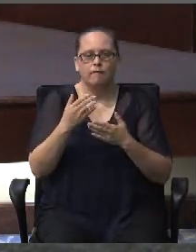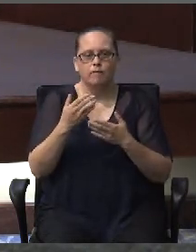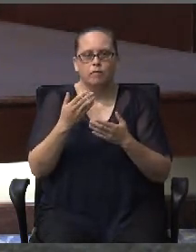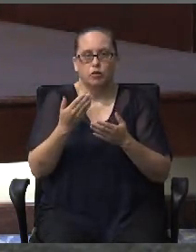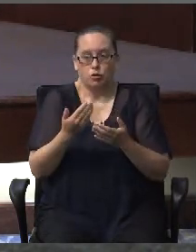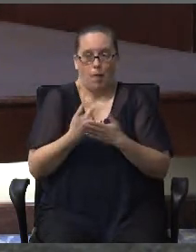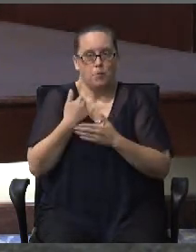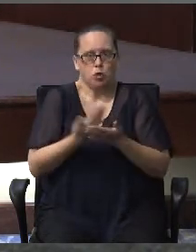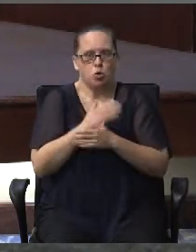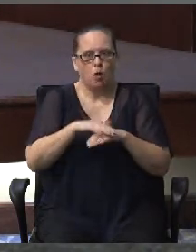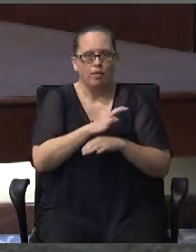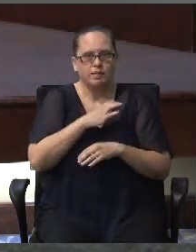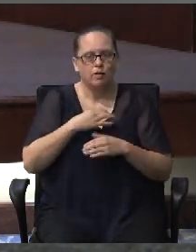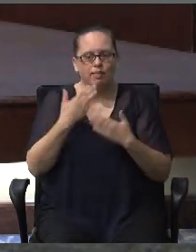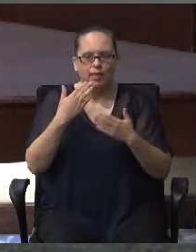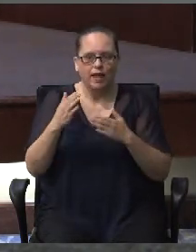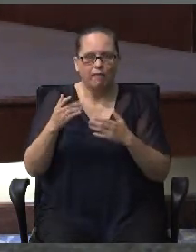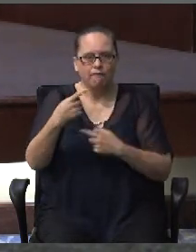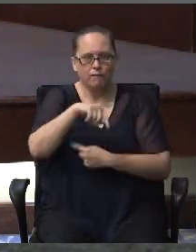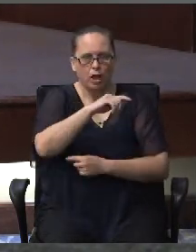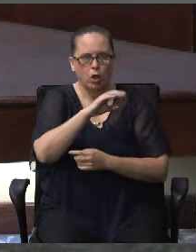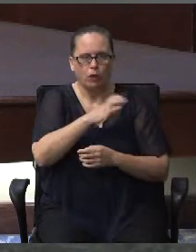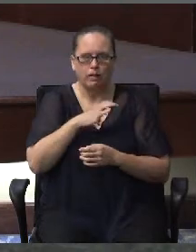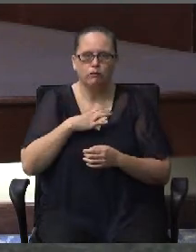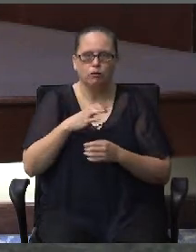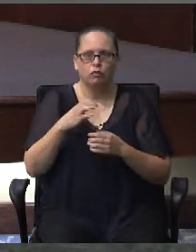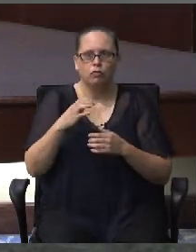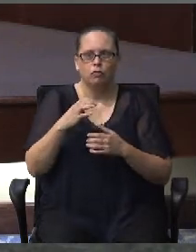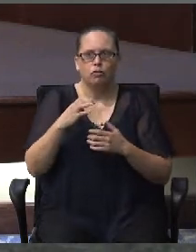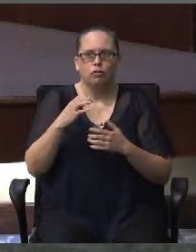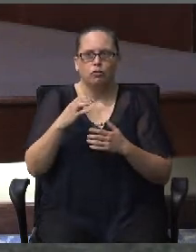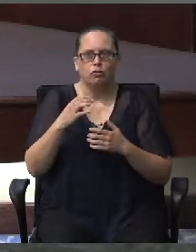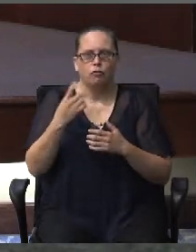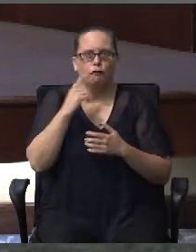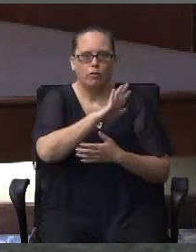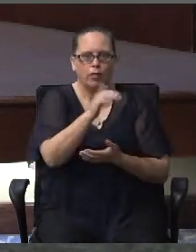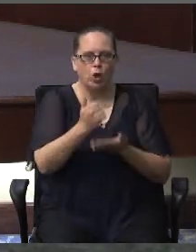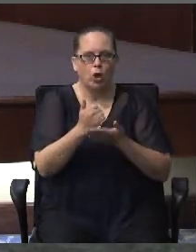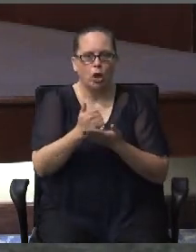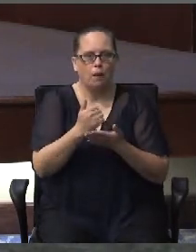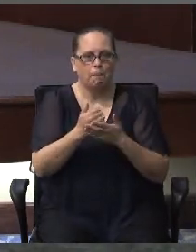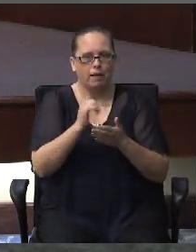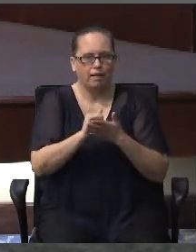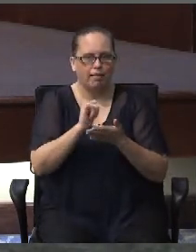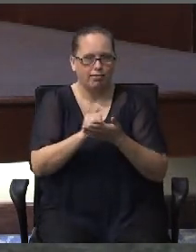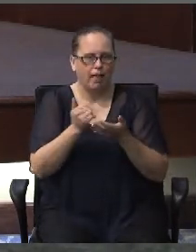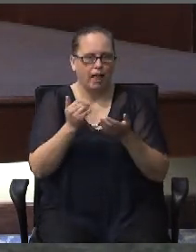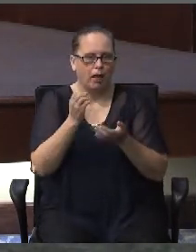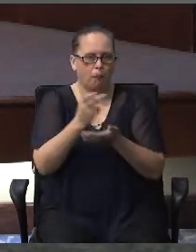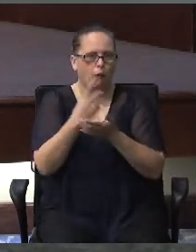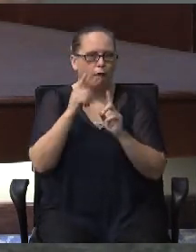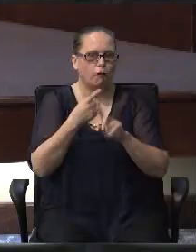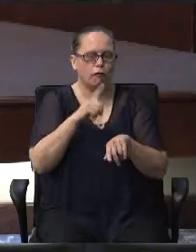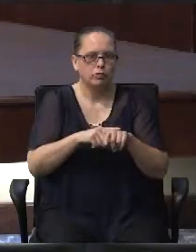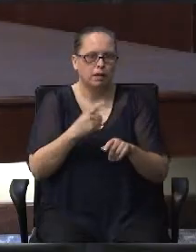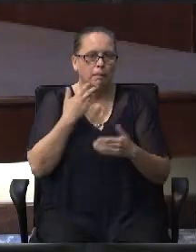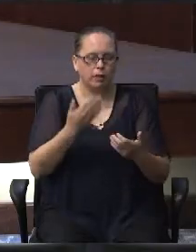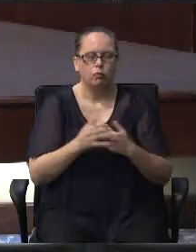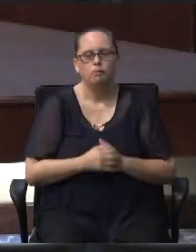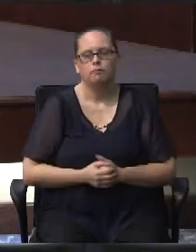members for their help, as well as staff, in navigating this budget process for the first time. So thank you all.